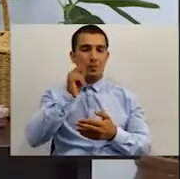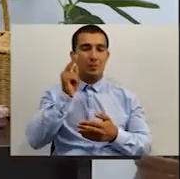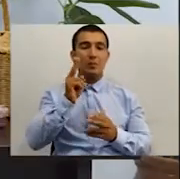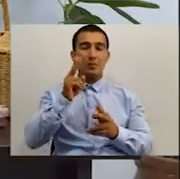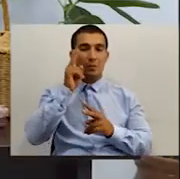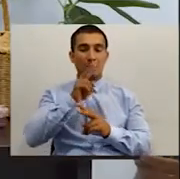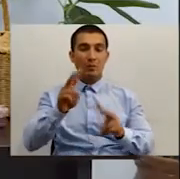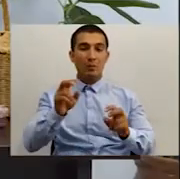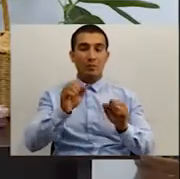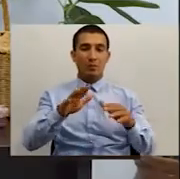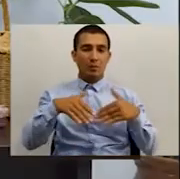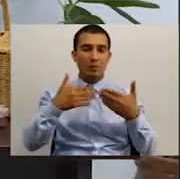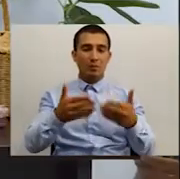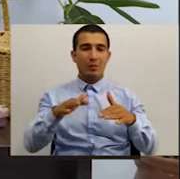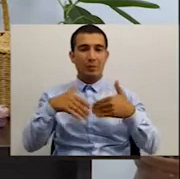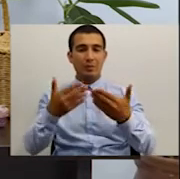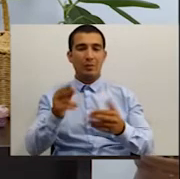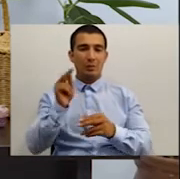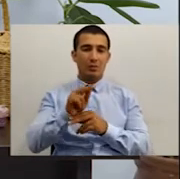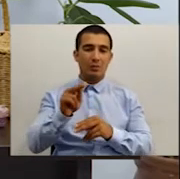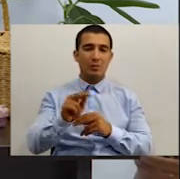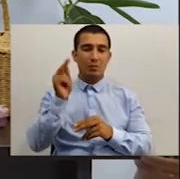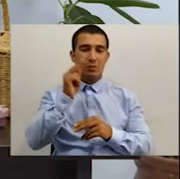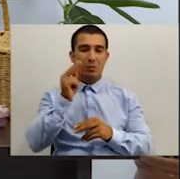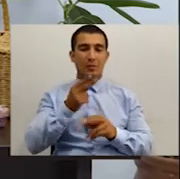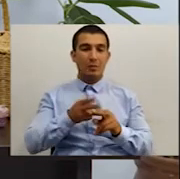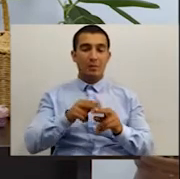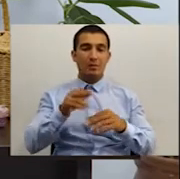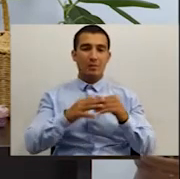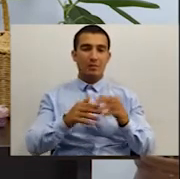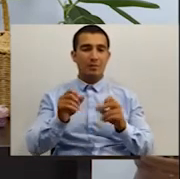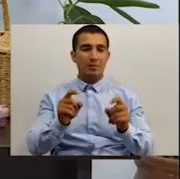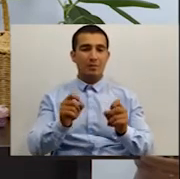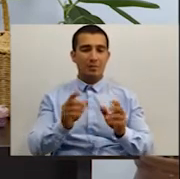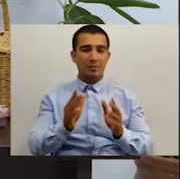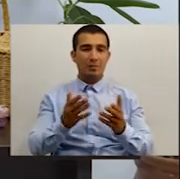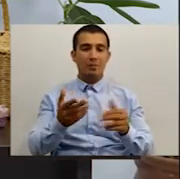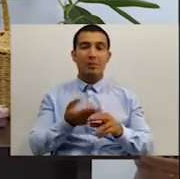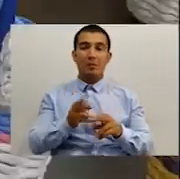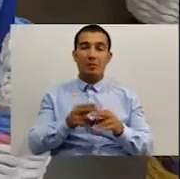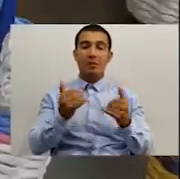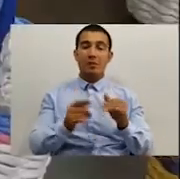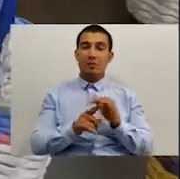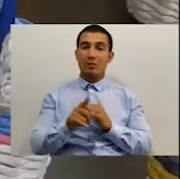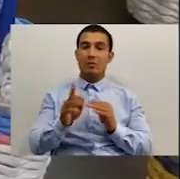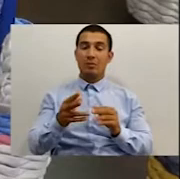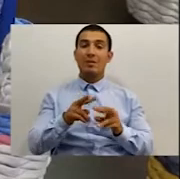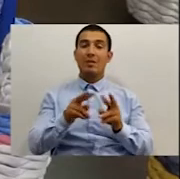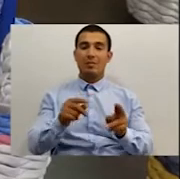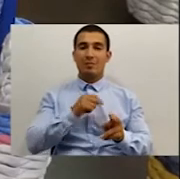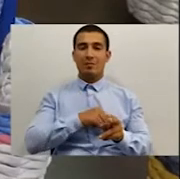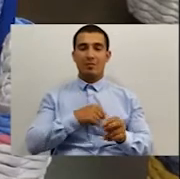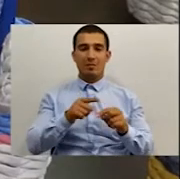savatcha to'qiganlarimizda xuddi shunaqa qilib to'qigan edim. Bu safar ham xuddi shunaqa boshlaymiz.